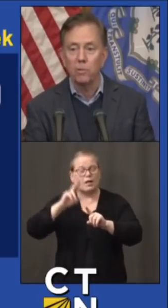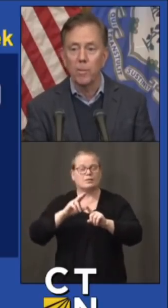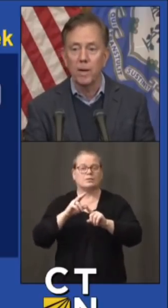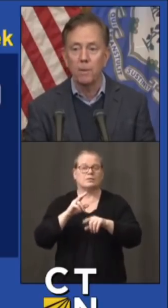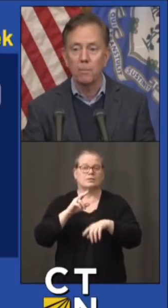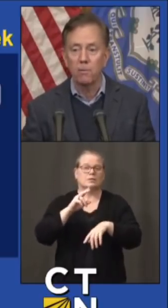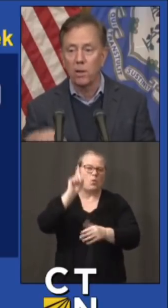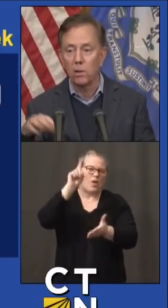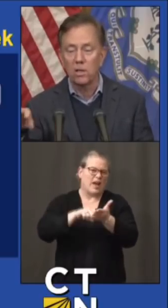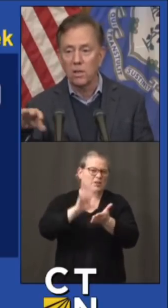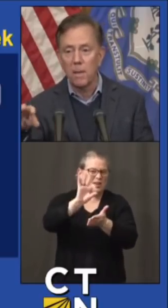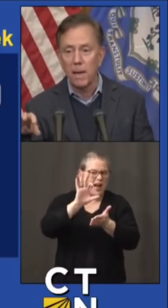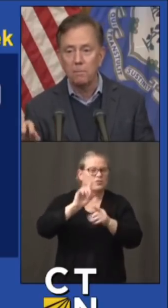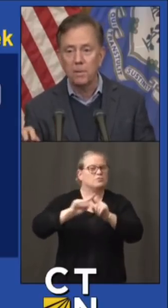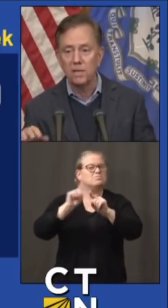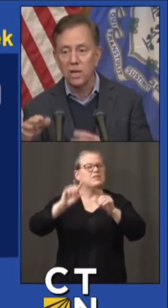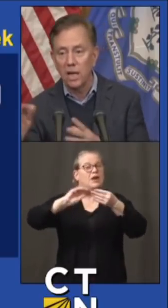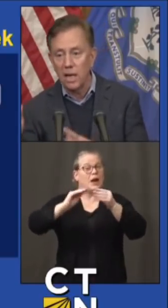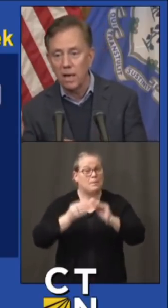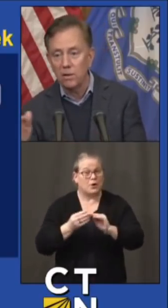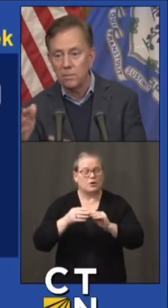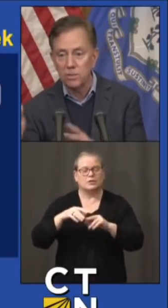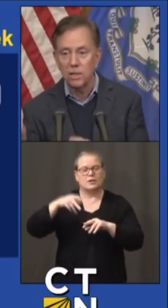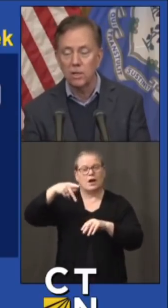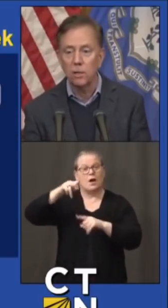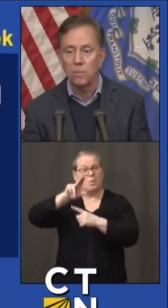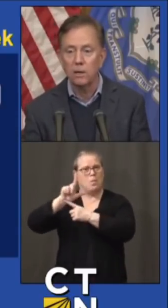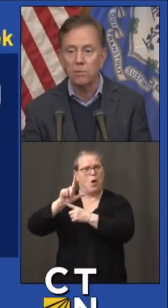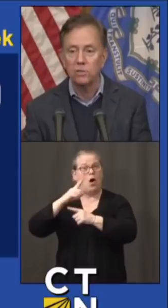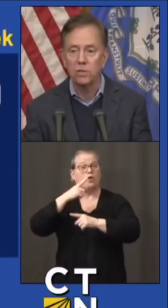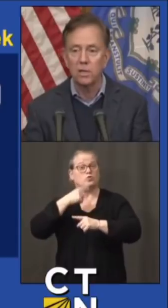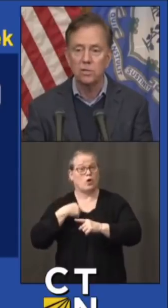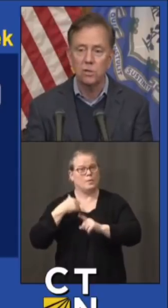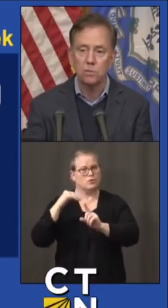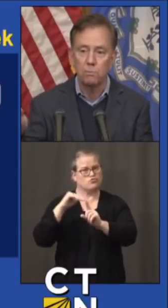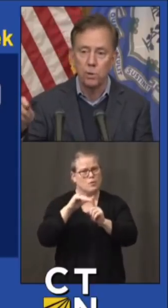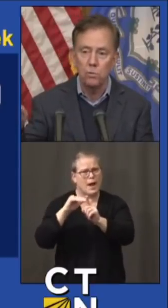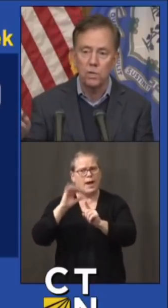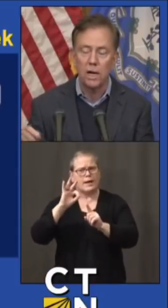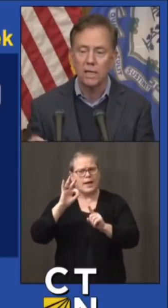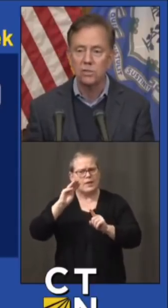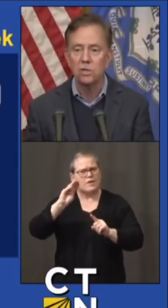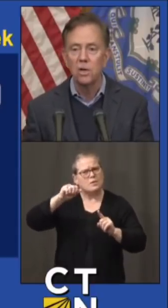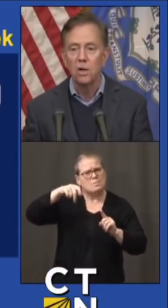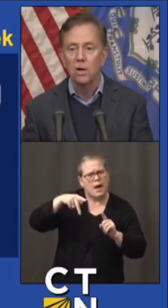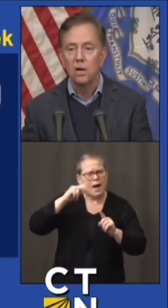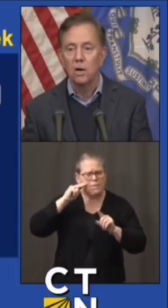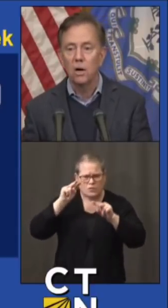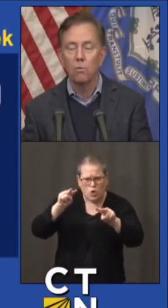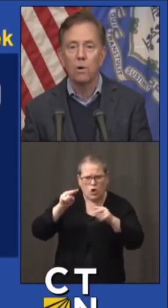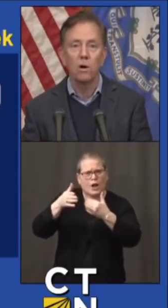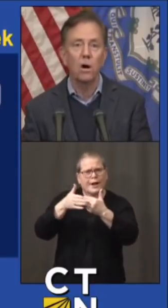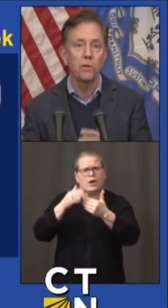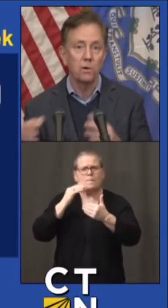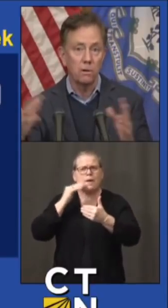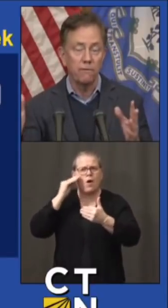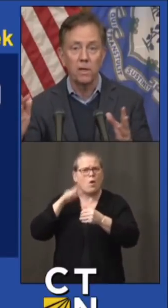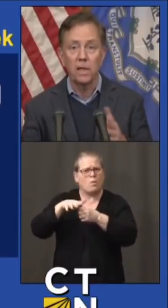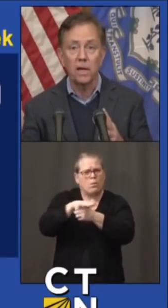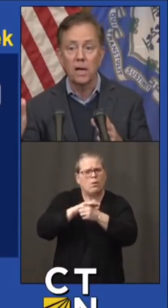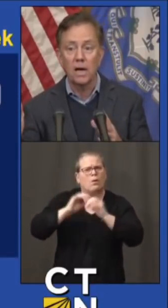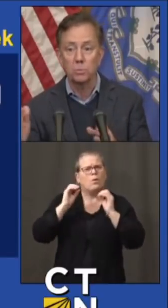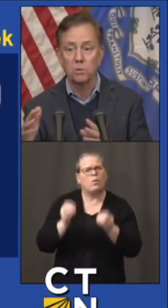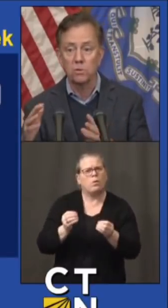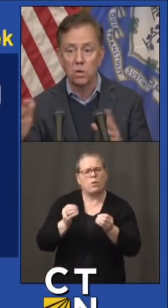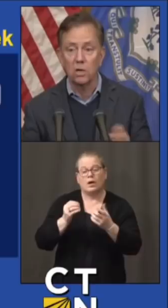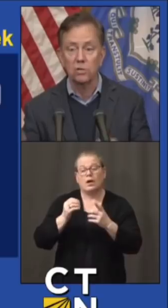wanted me to remind people, if they looked at the map and they say, hey, how come there's nothing near my region? At least those blue dots are where other